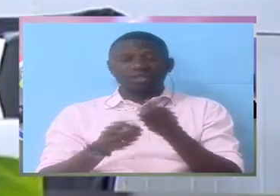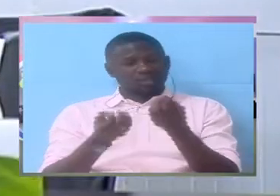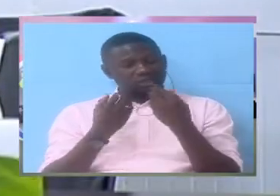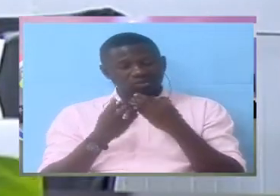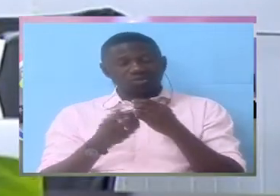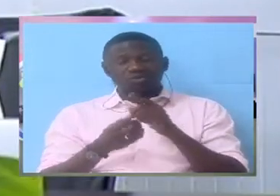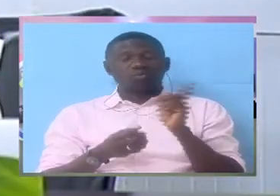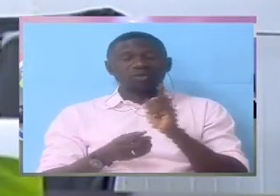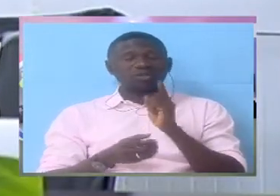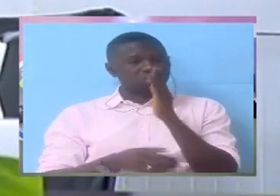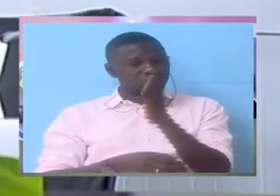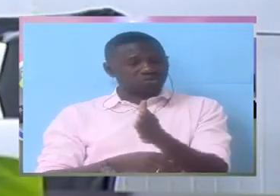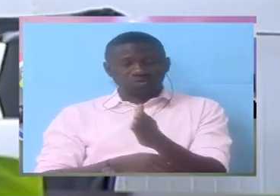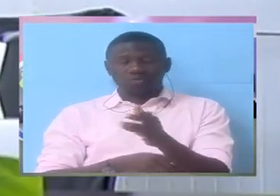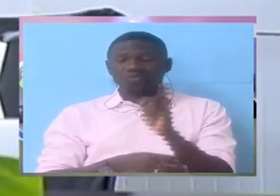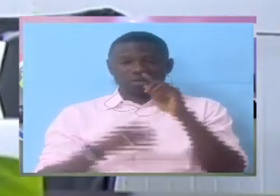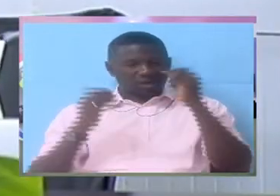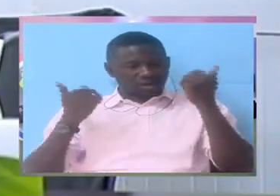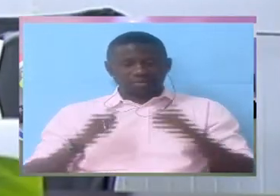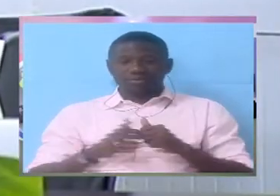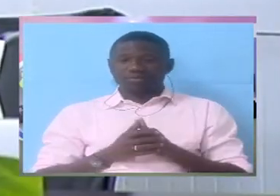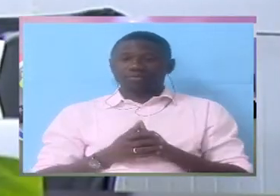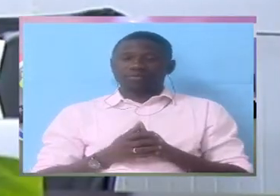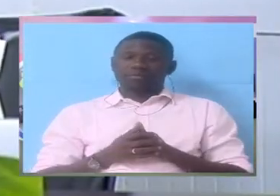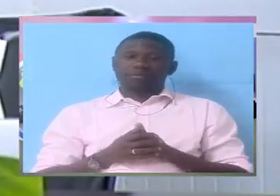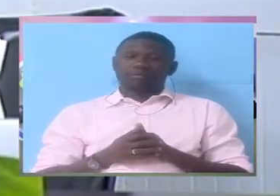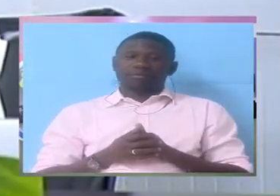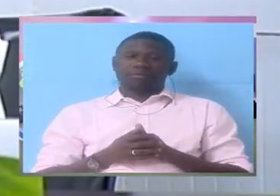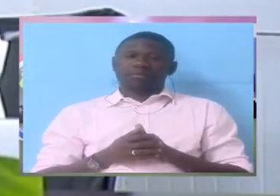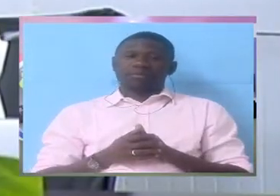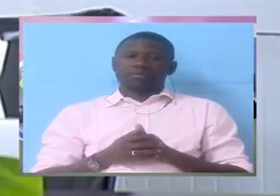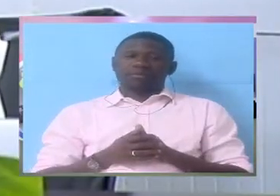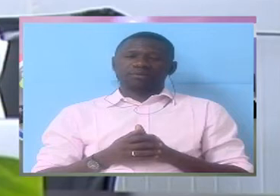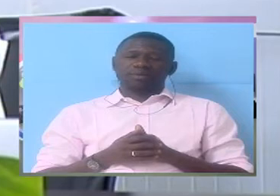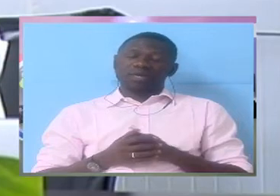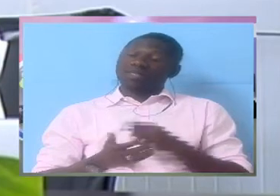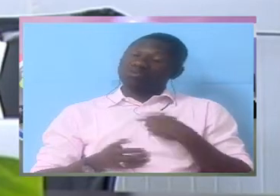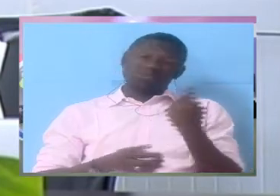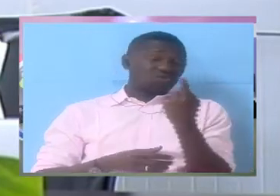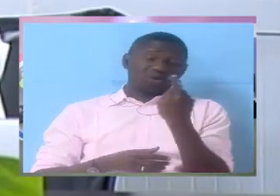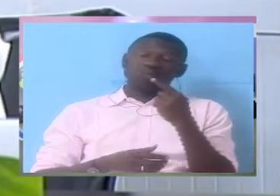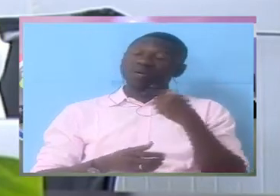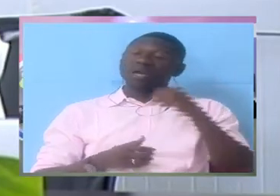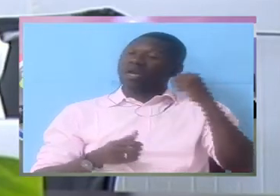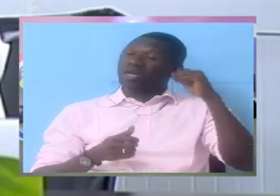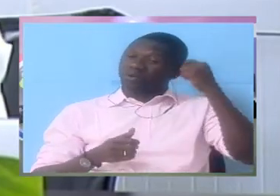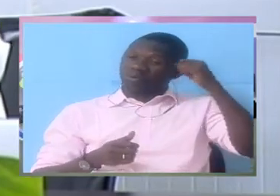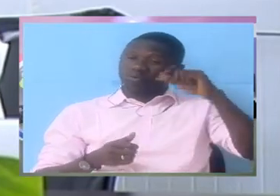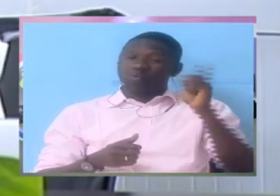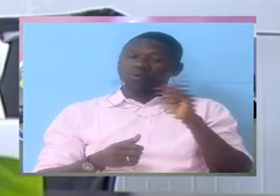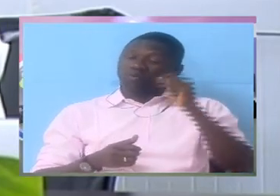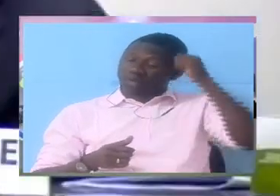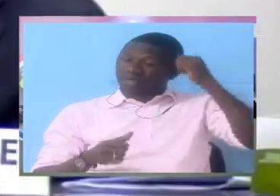can remember during our confrontation at the station. But remind me,